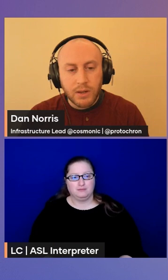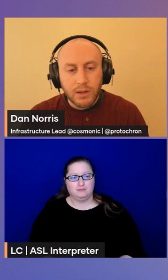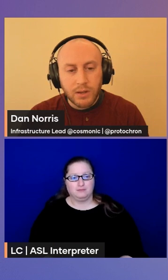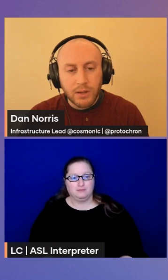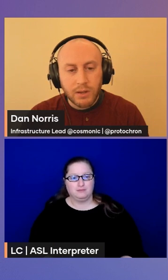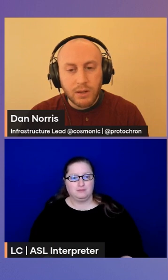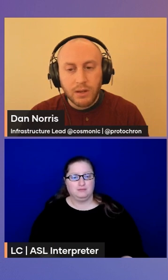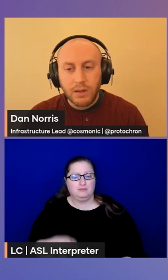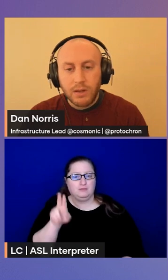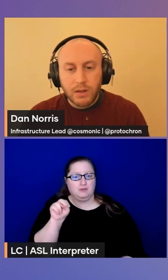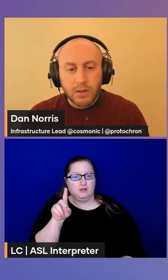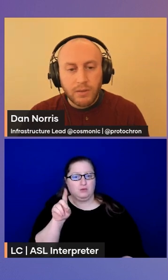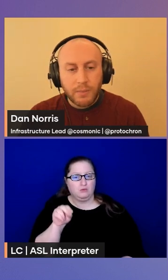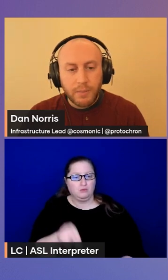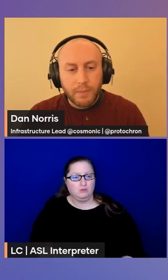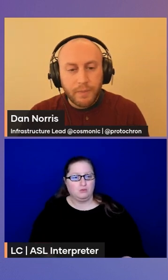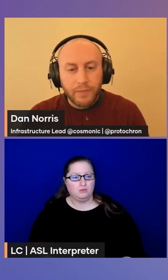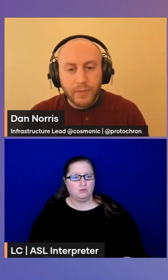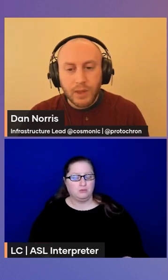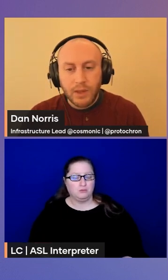it,